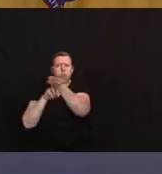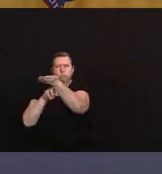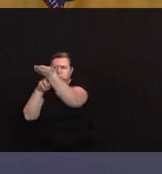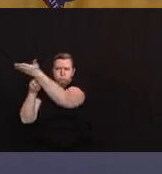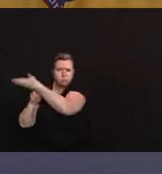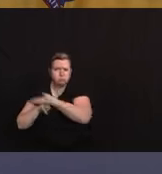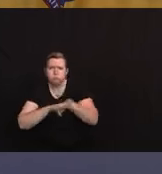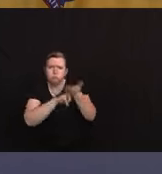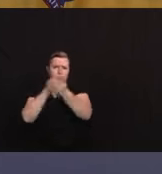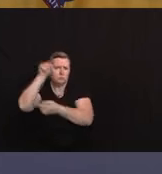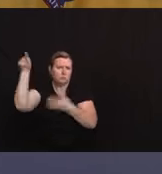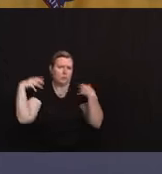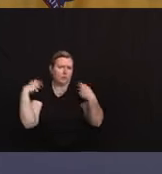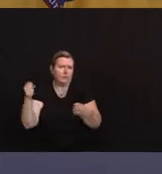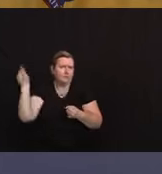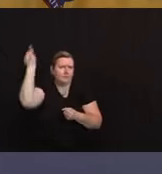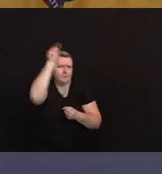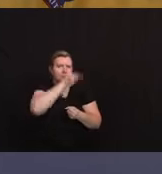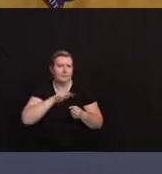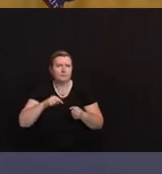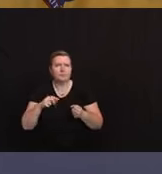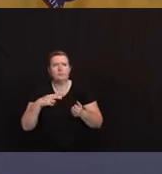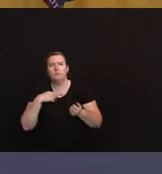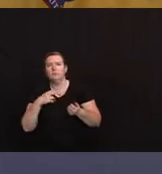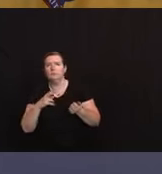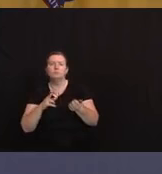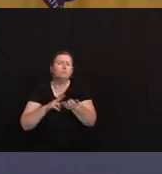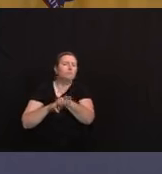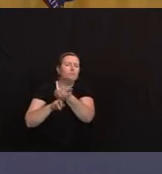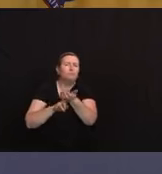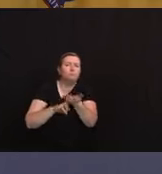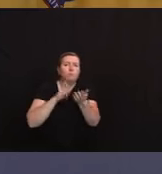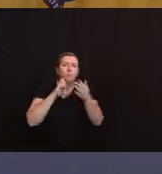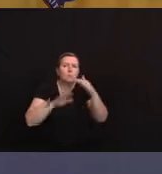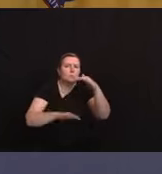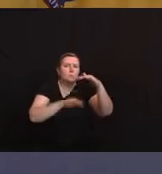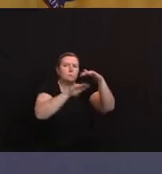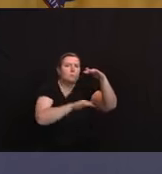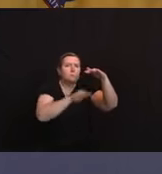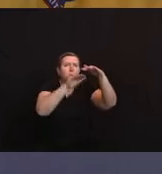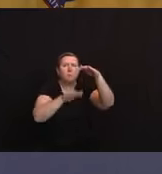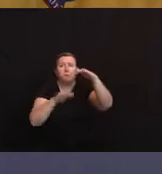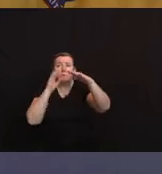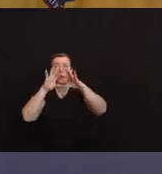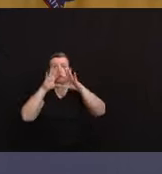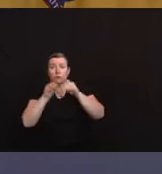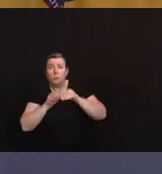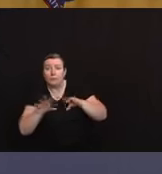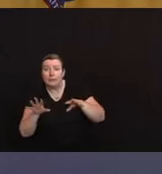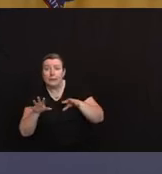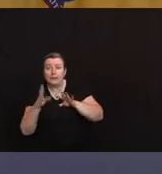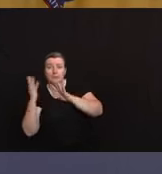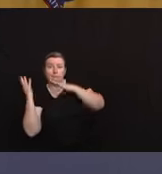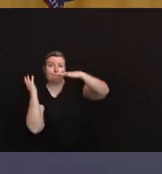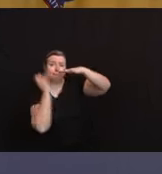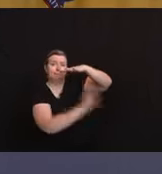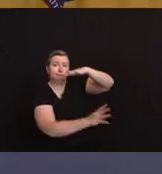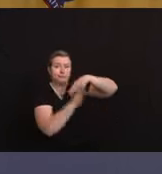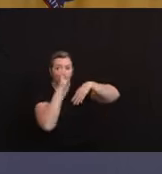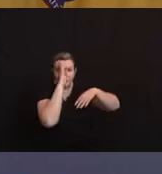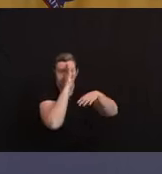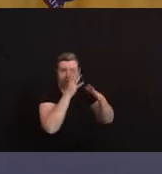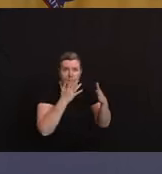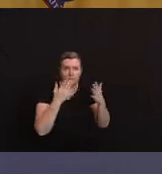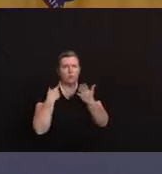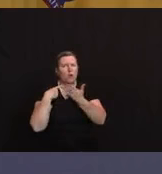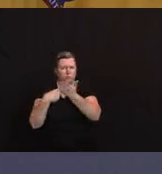get a sense of how our capacities are, what they're seeing, new hospitalizations, just anything that's on their mind.